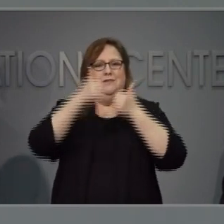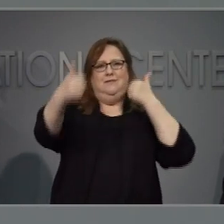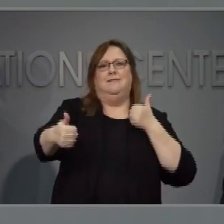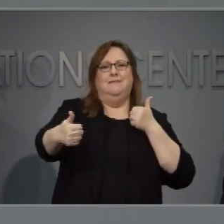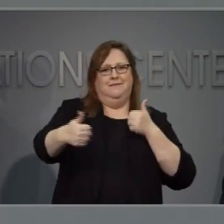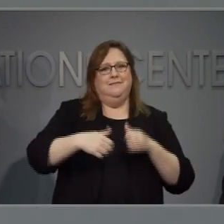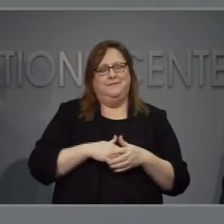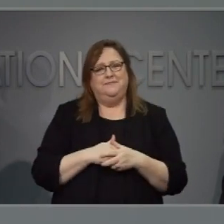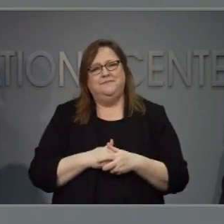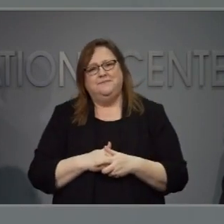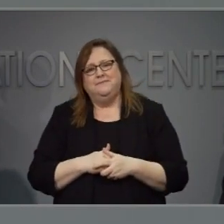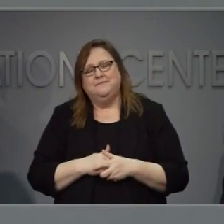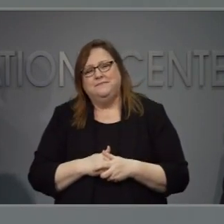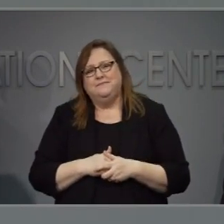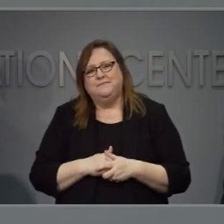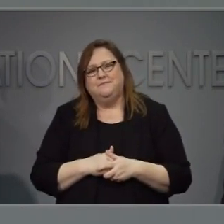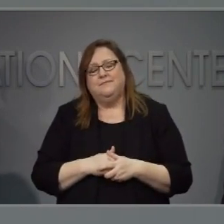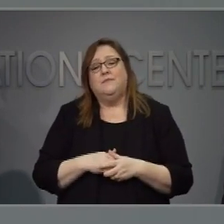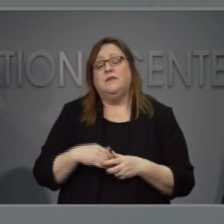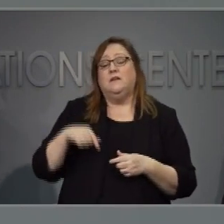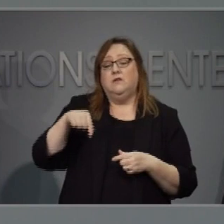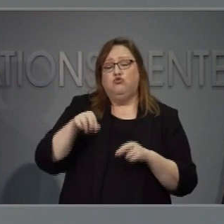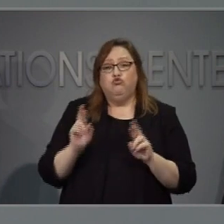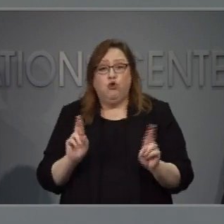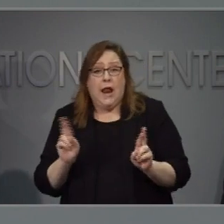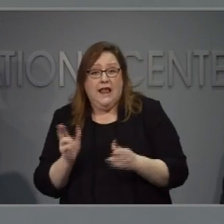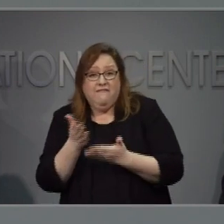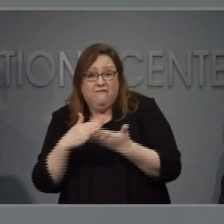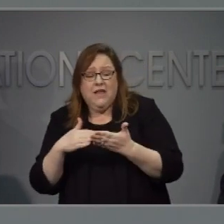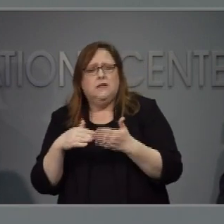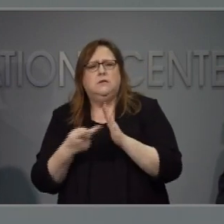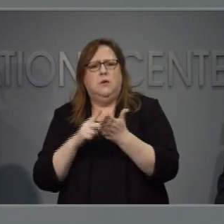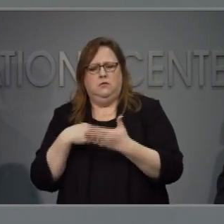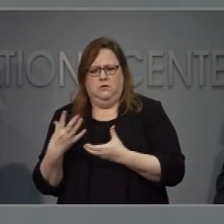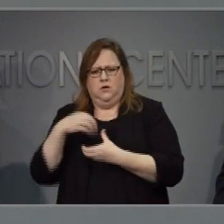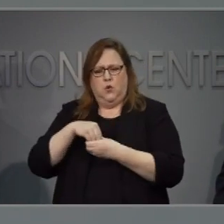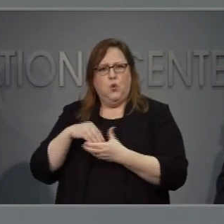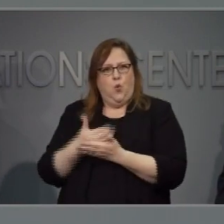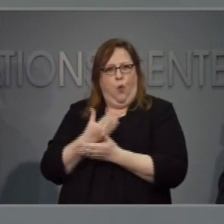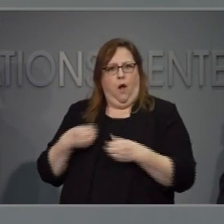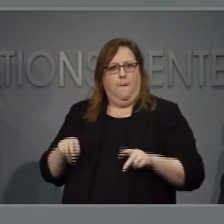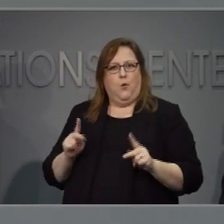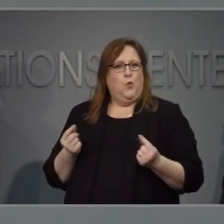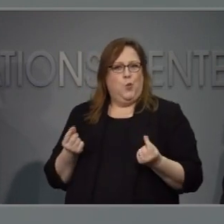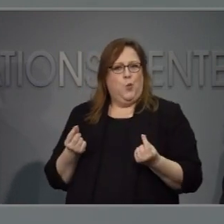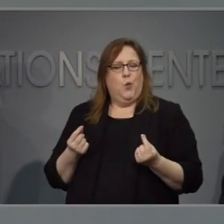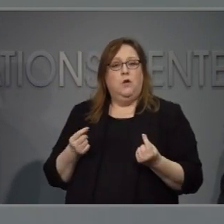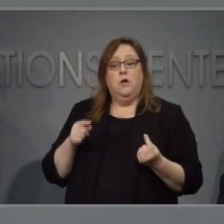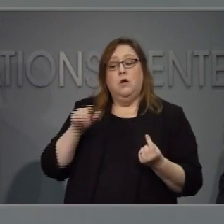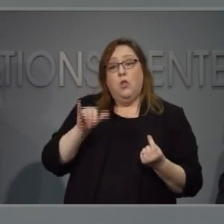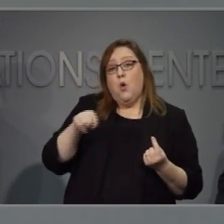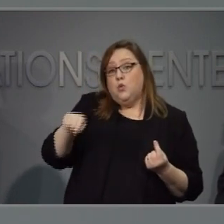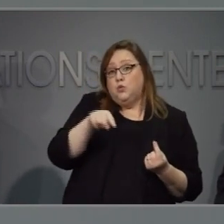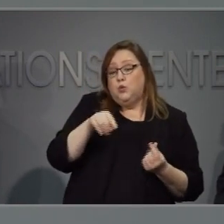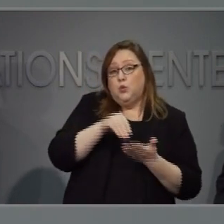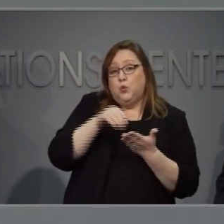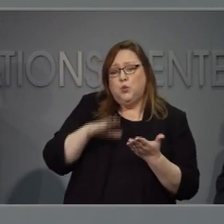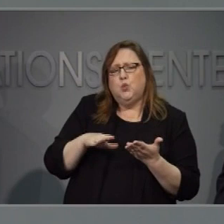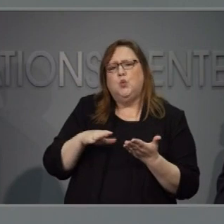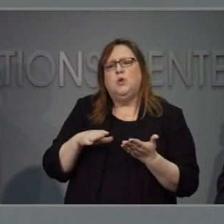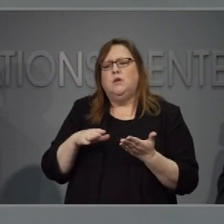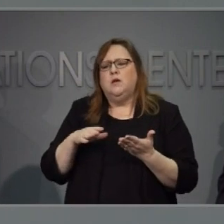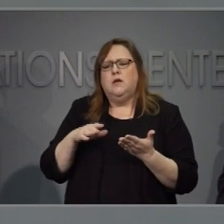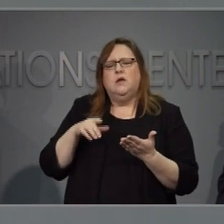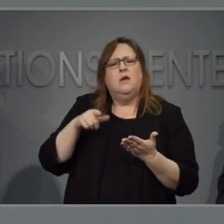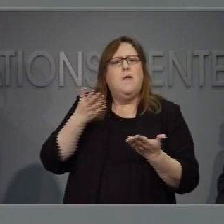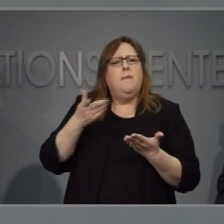Our readiness stage also includes a new opportunity for those students who will benefit most to an early start to